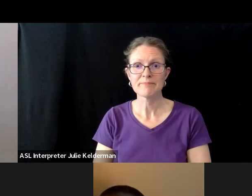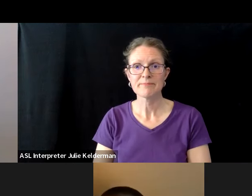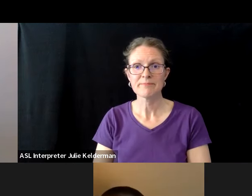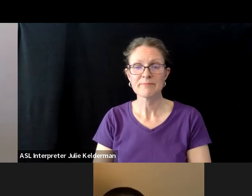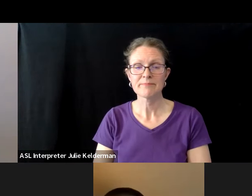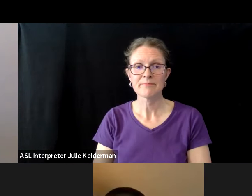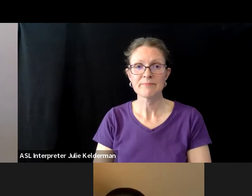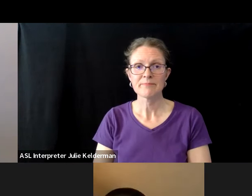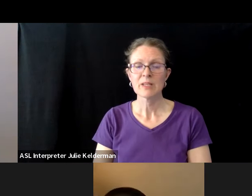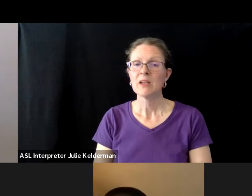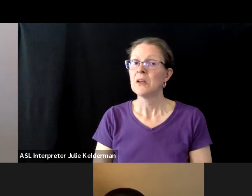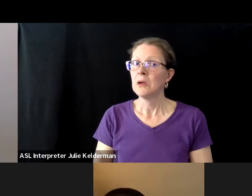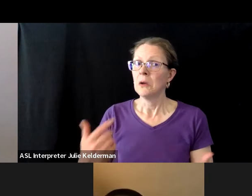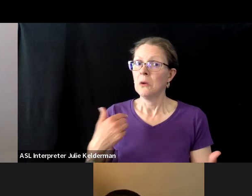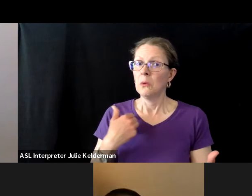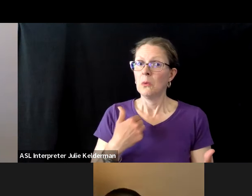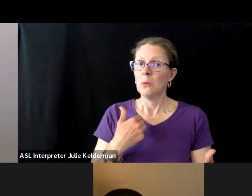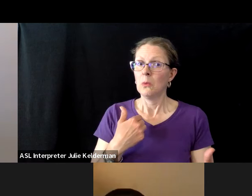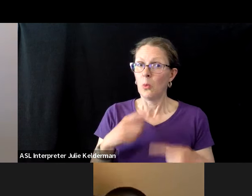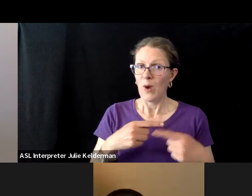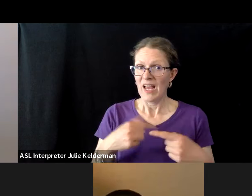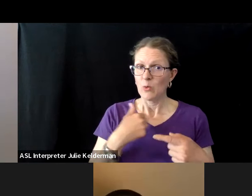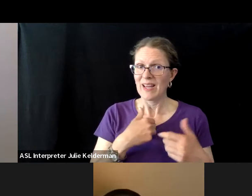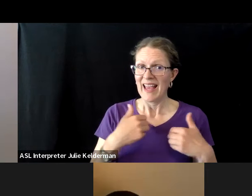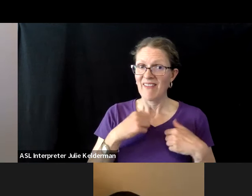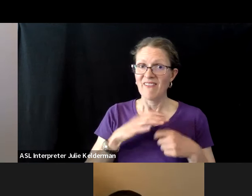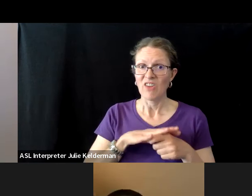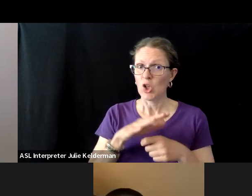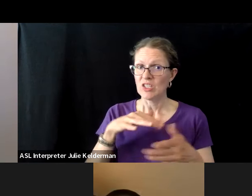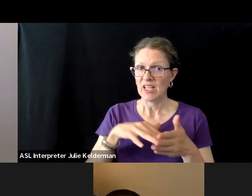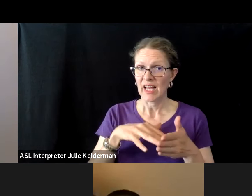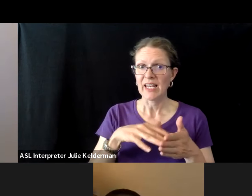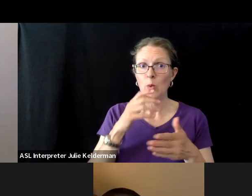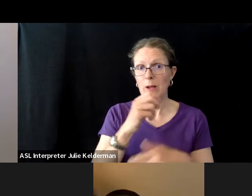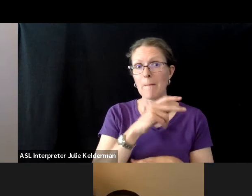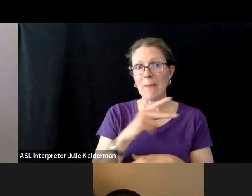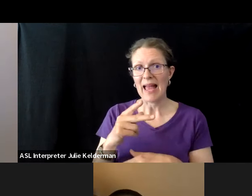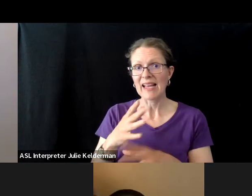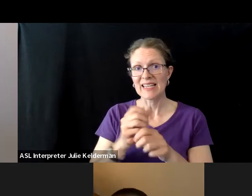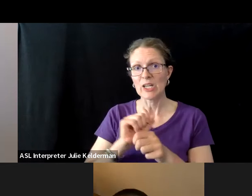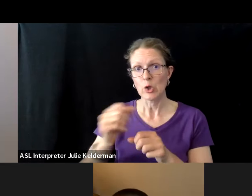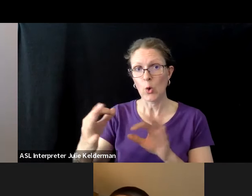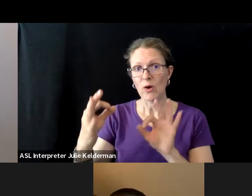Well, once we have that full study, we'll definitely come back and Yeah. to get your input on it also.